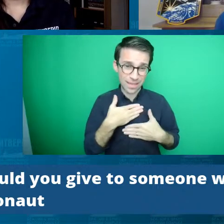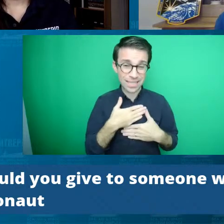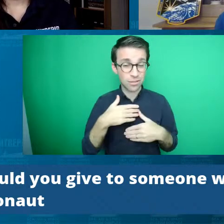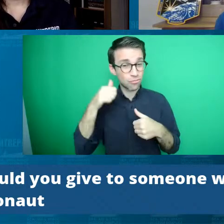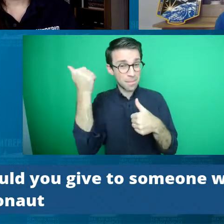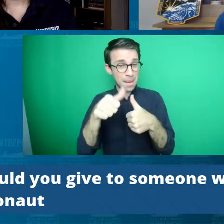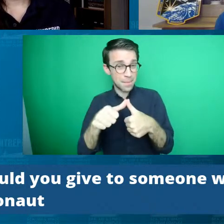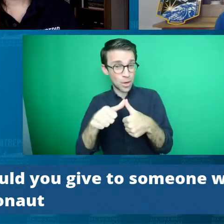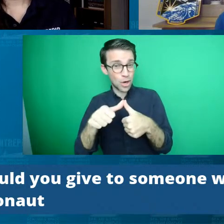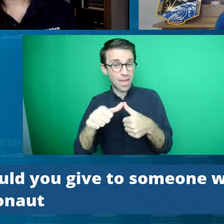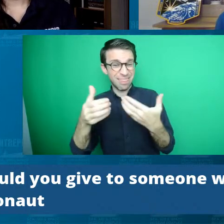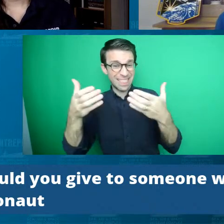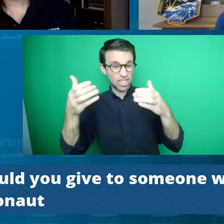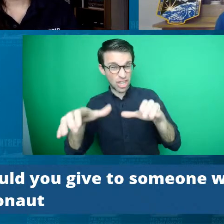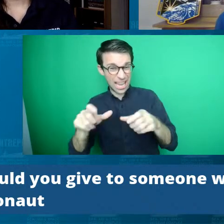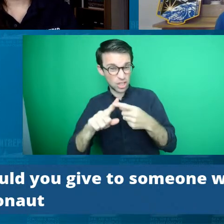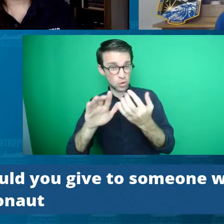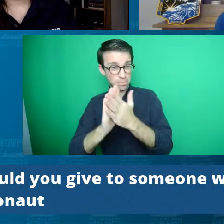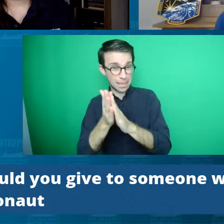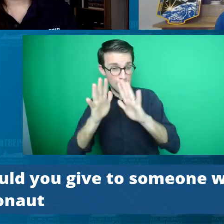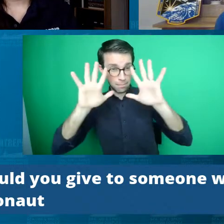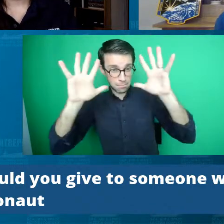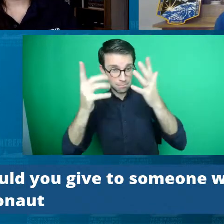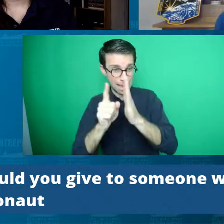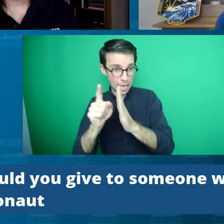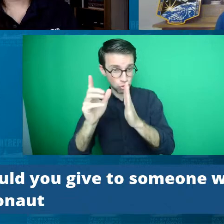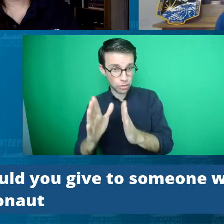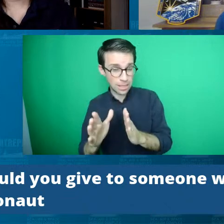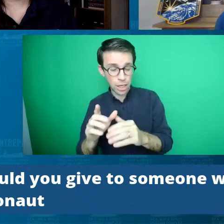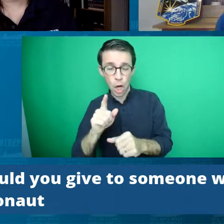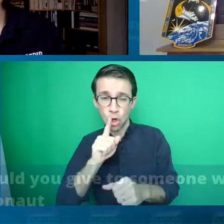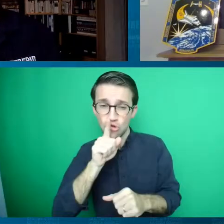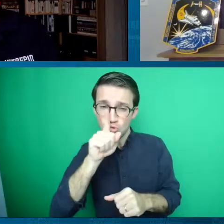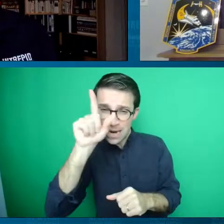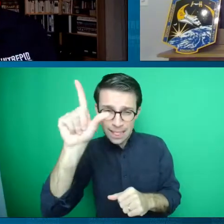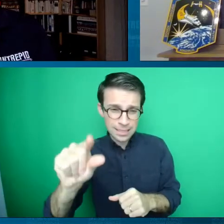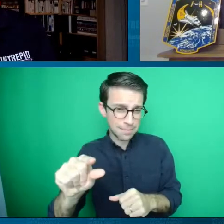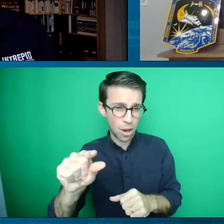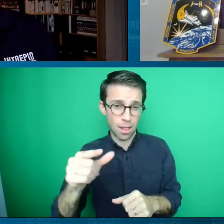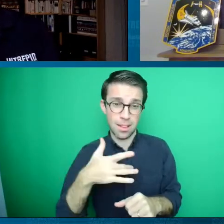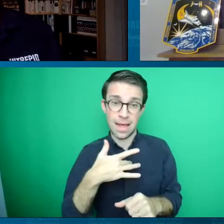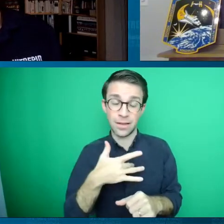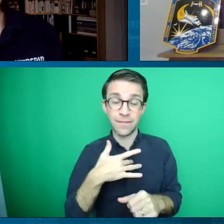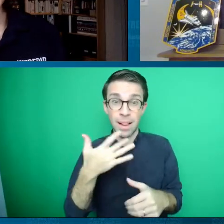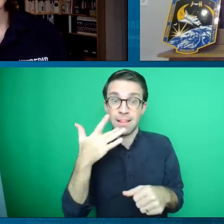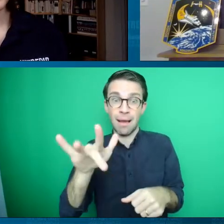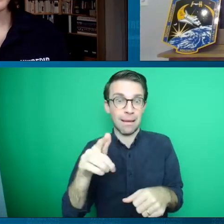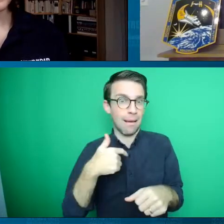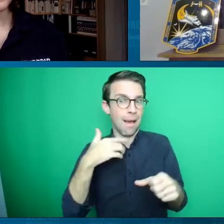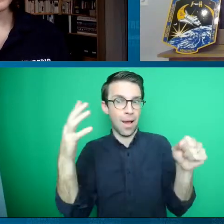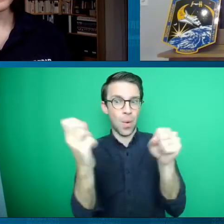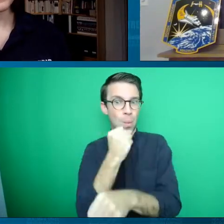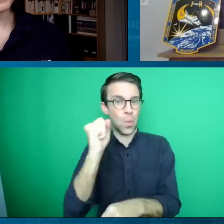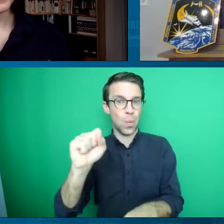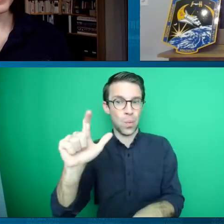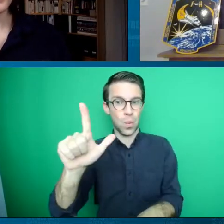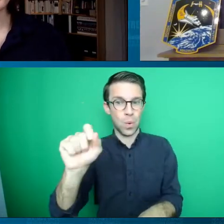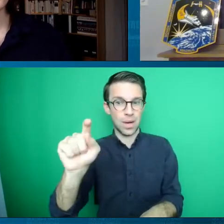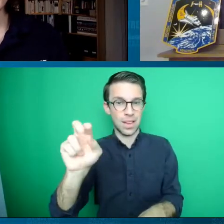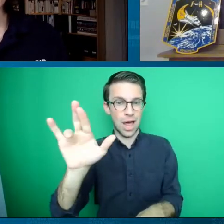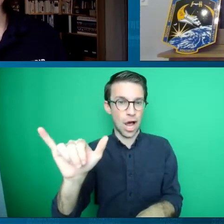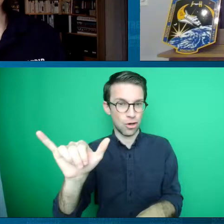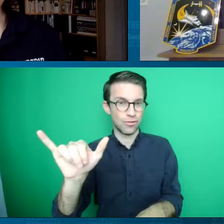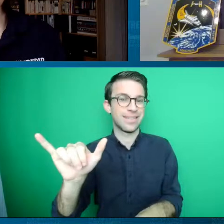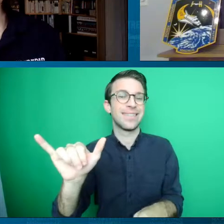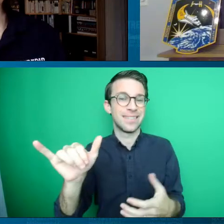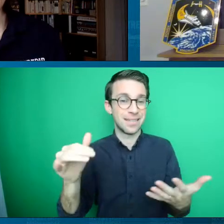is incredibly small, and you feel fortunate, like you won the lottery, because it's not that you were any better than anybody else. You just